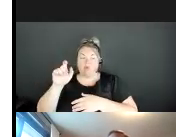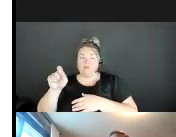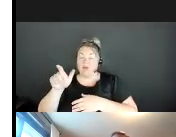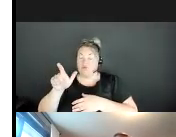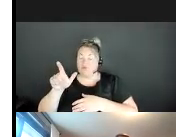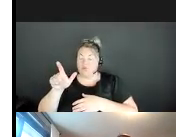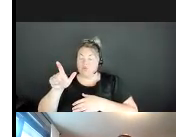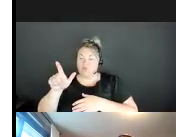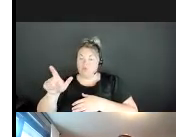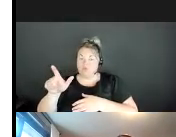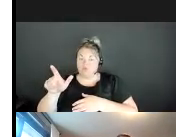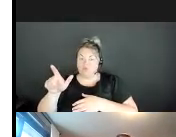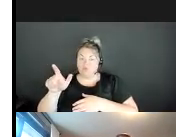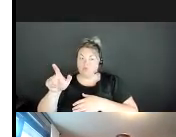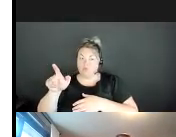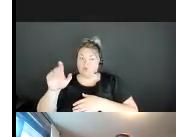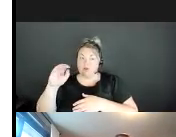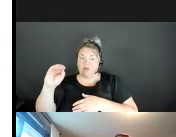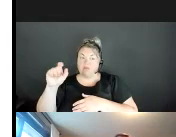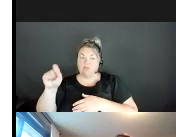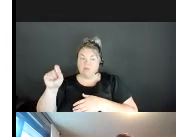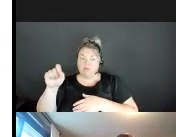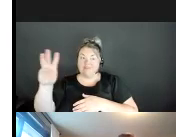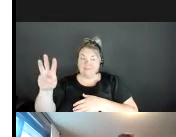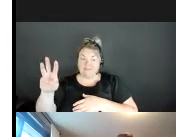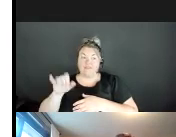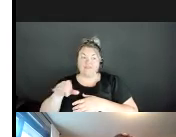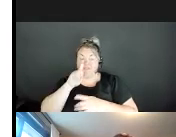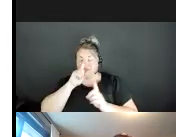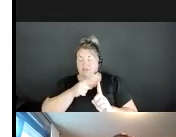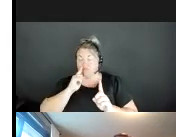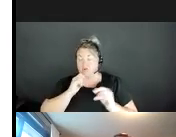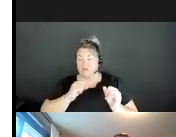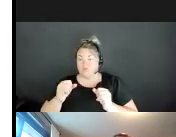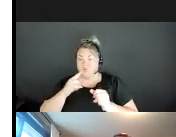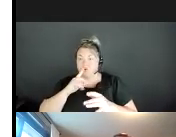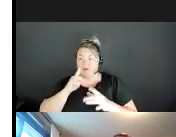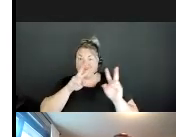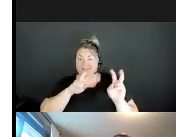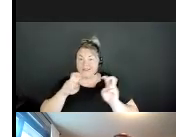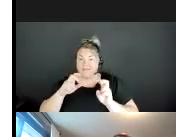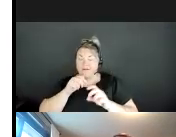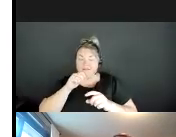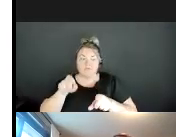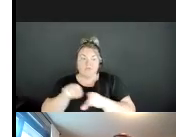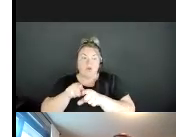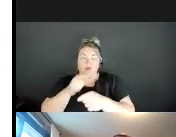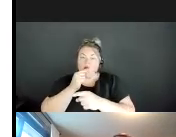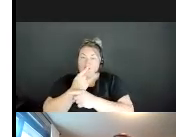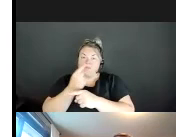21.210.6. Now, these are intended for individuals who are assessed as not appropriate for more